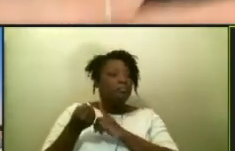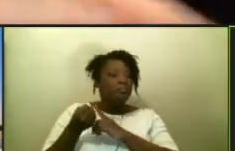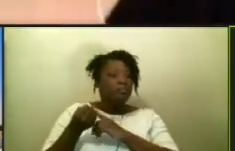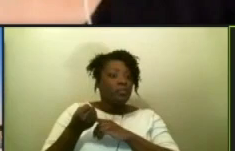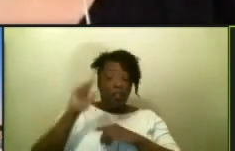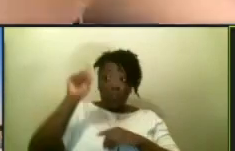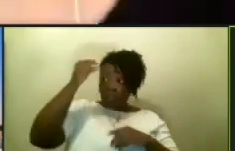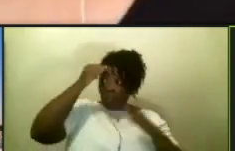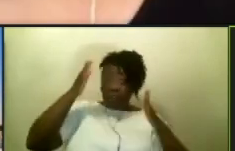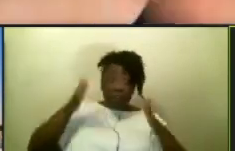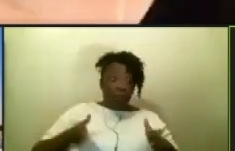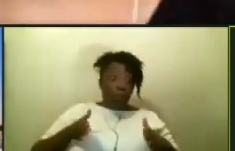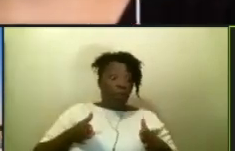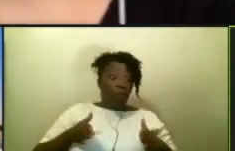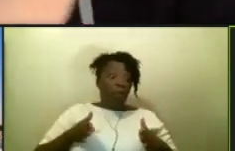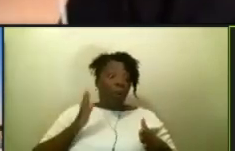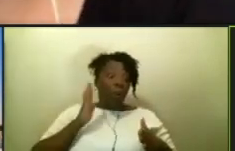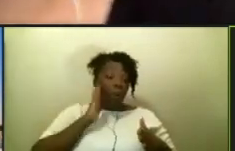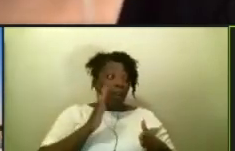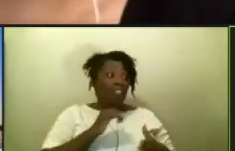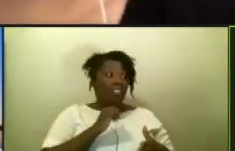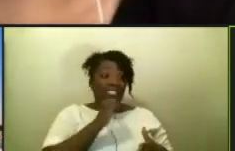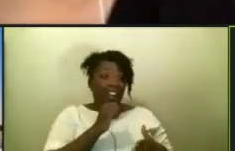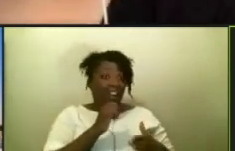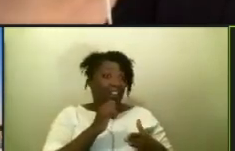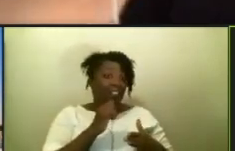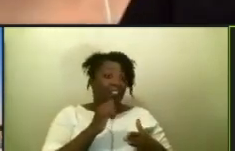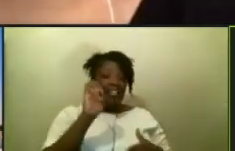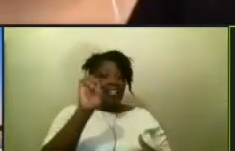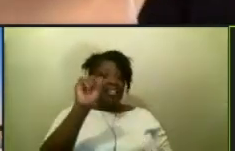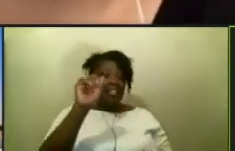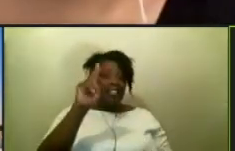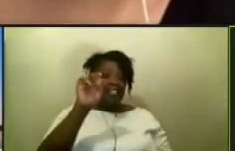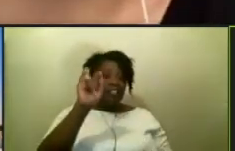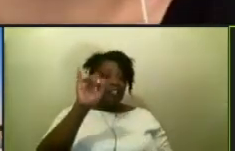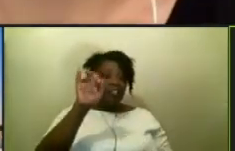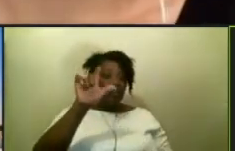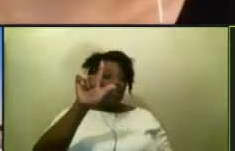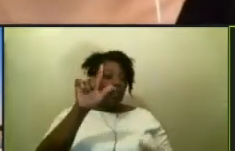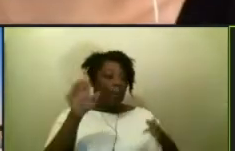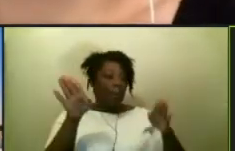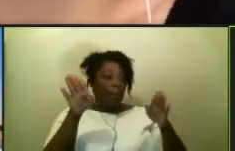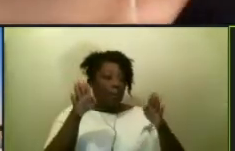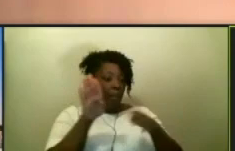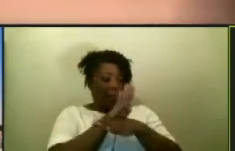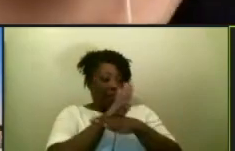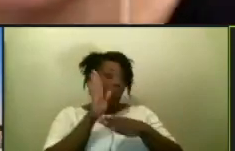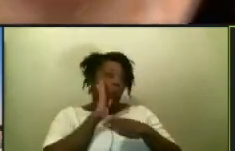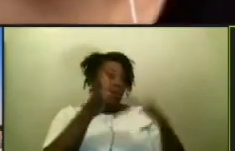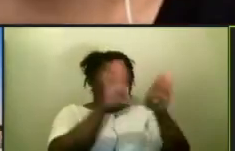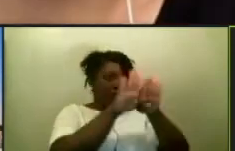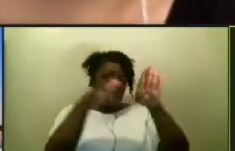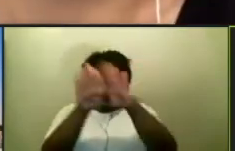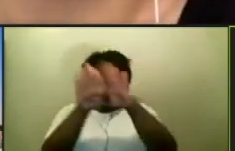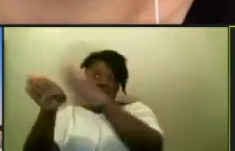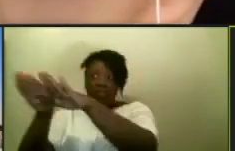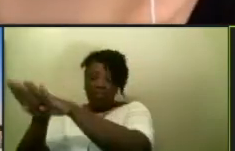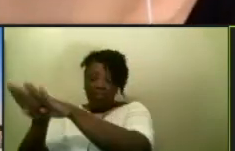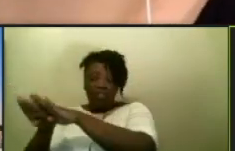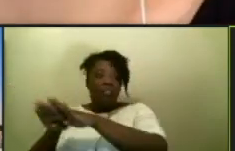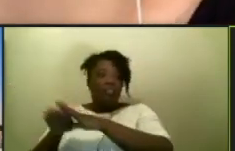was actually going to shut down all non-essential businesses. And a lot of folks in our communities actually run these businesses,